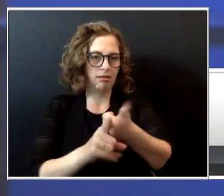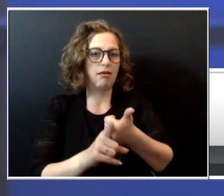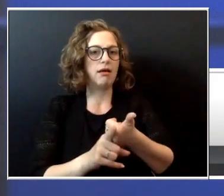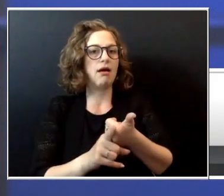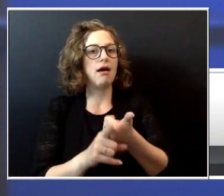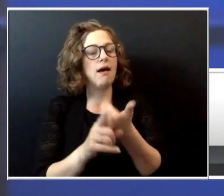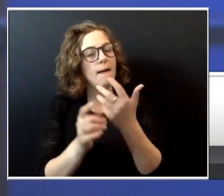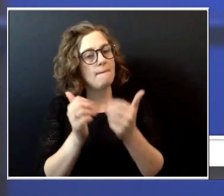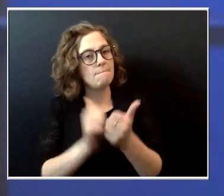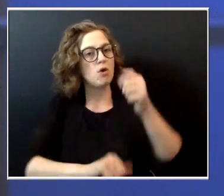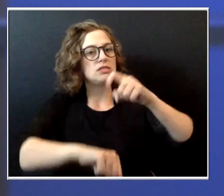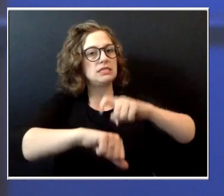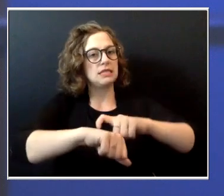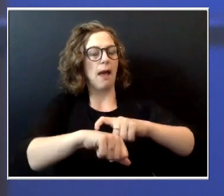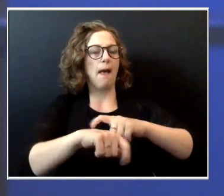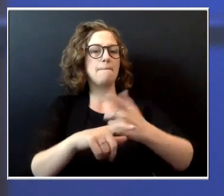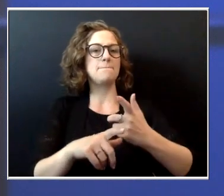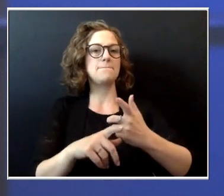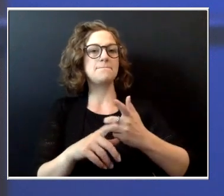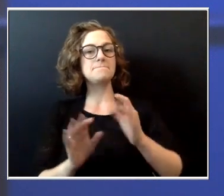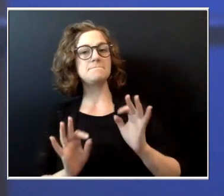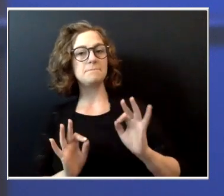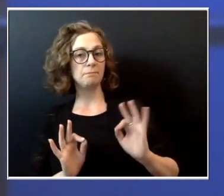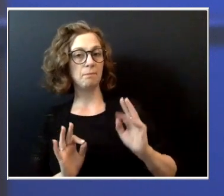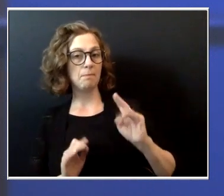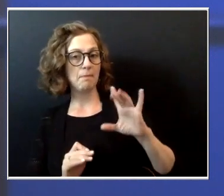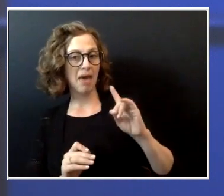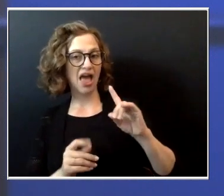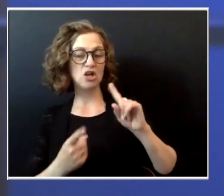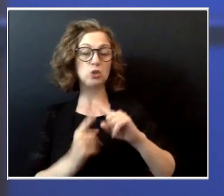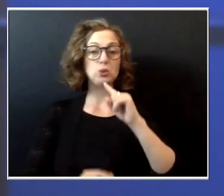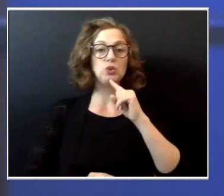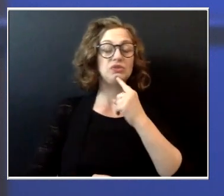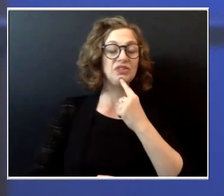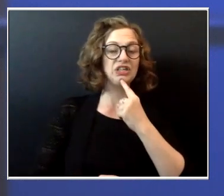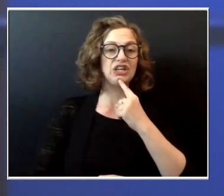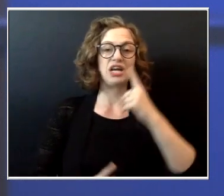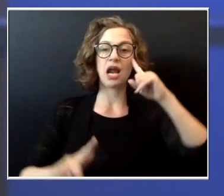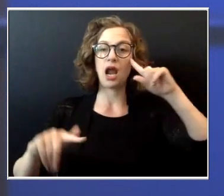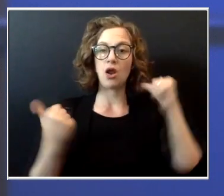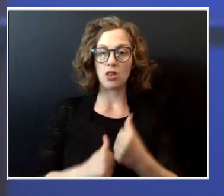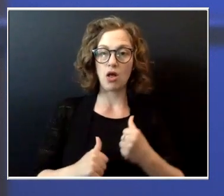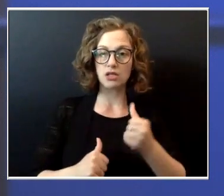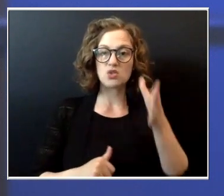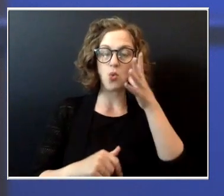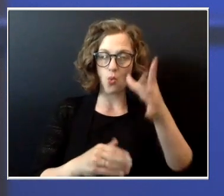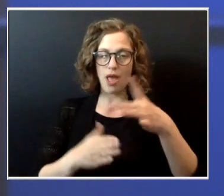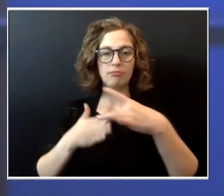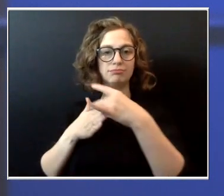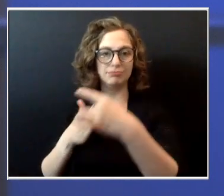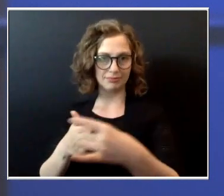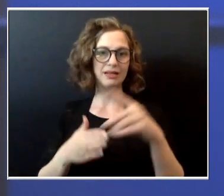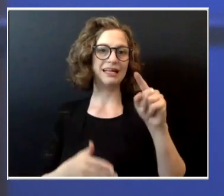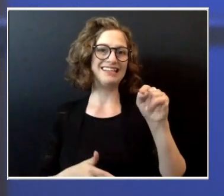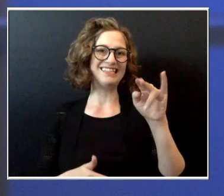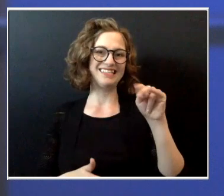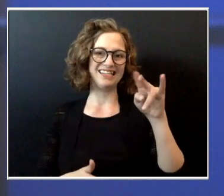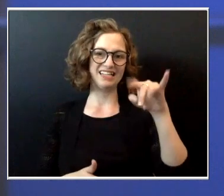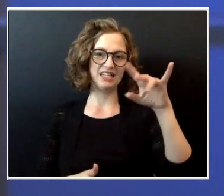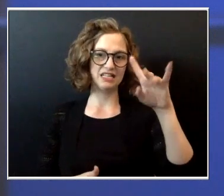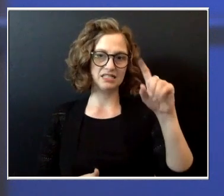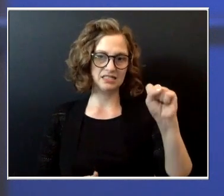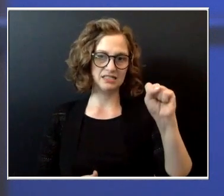those hearing losses can be very, very mild, but the tinnitus can be very, very loud because we're sort of programmed to